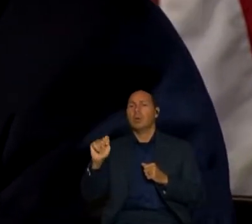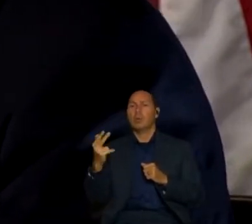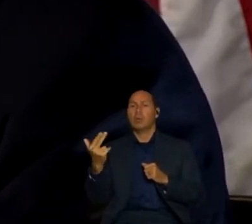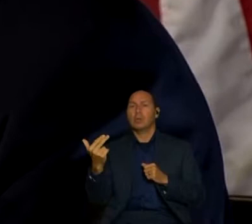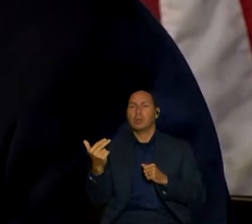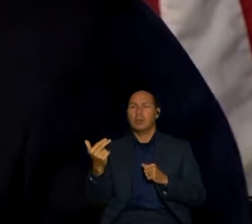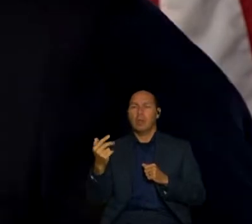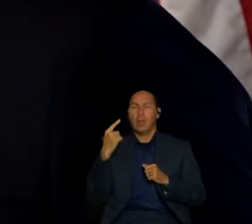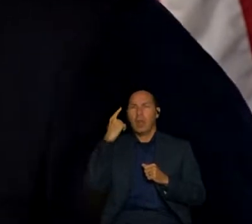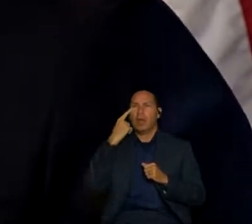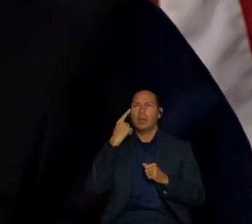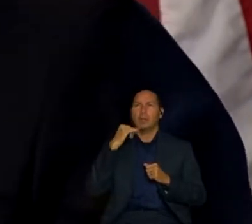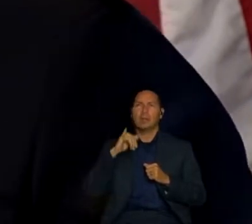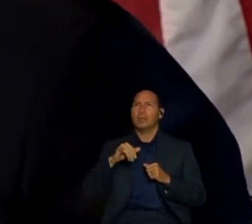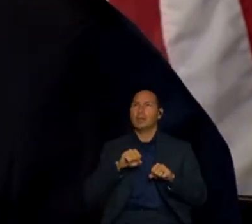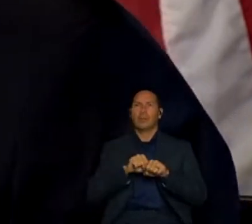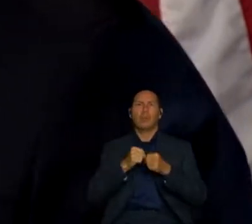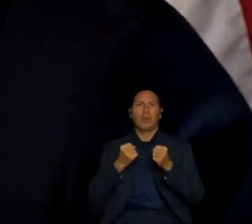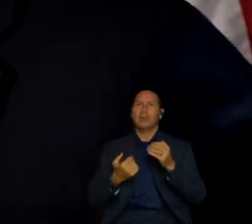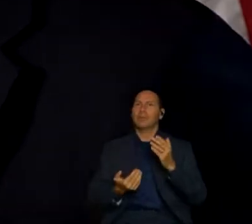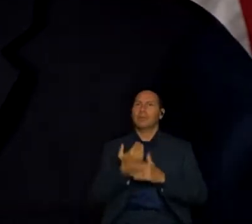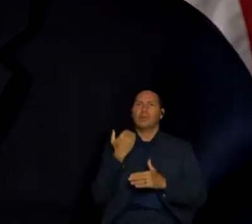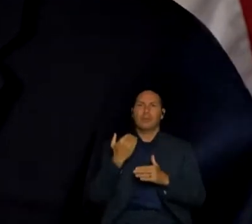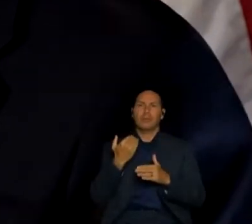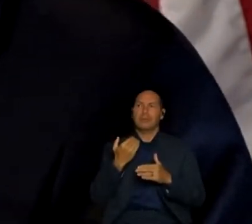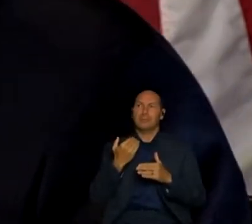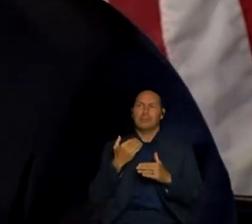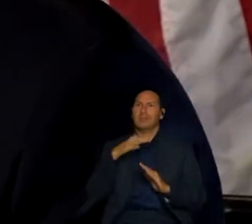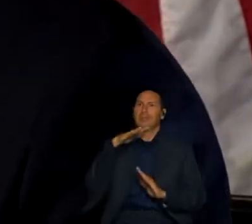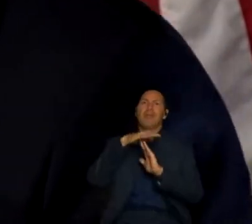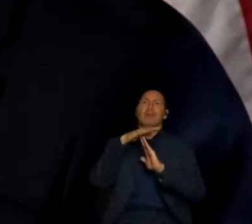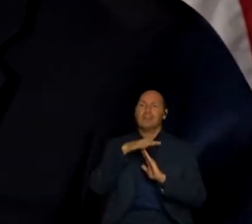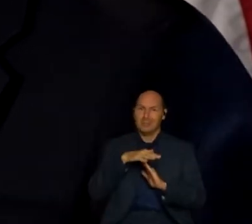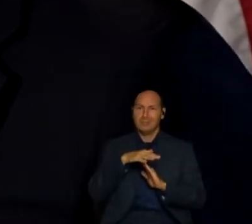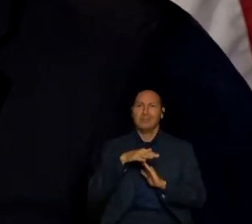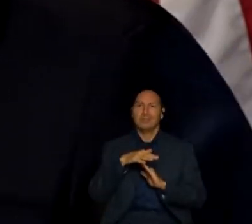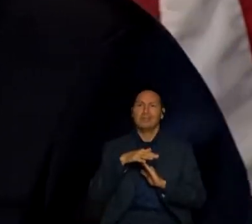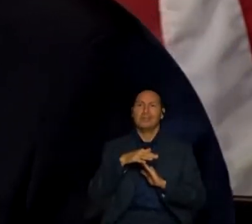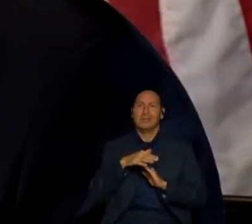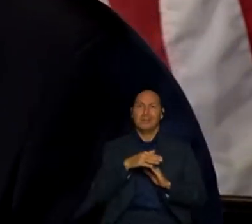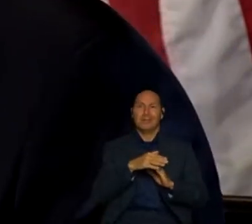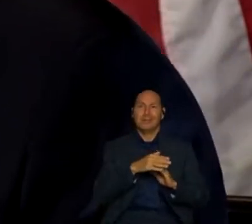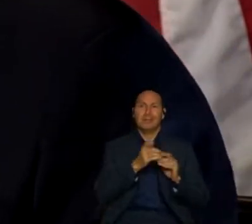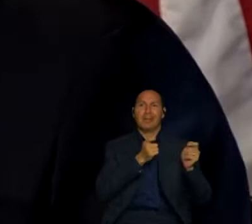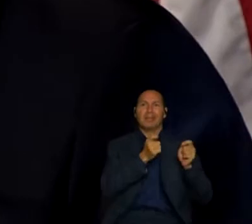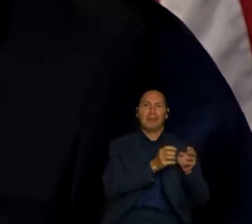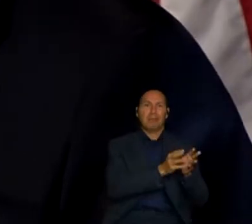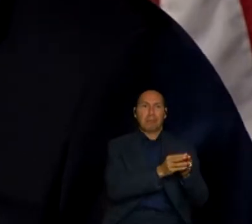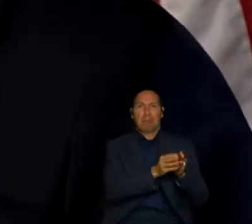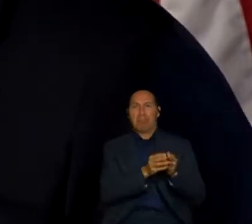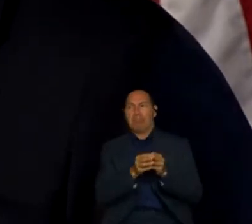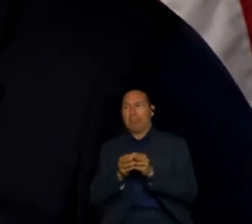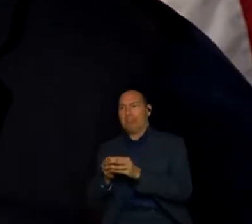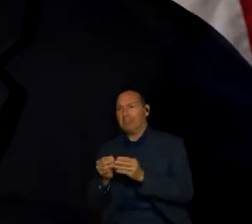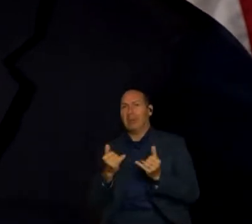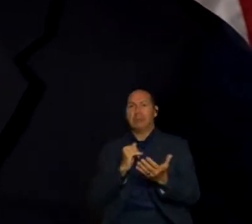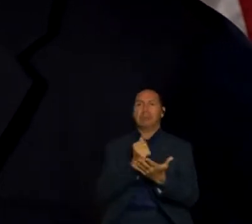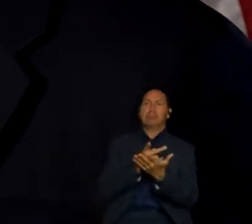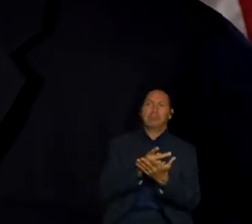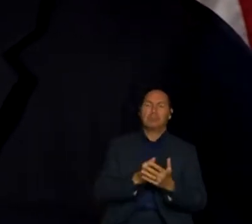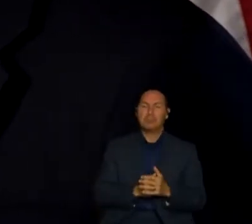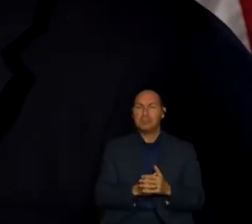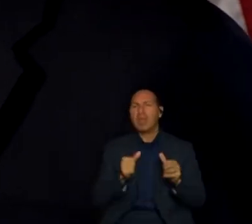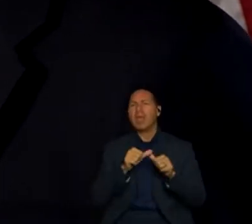that's a record for executive session meetings, and we'll be approving those minutes. Does anybody have